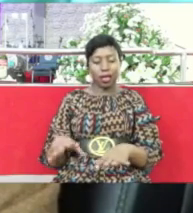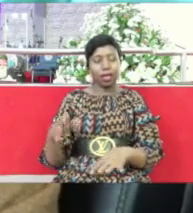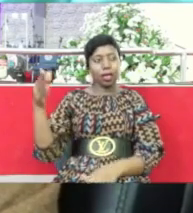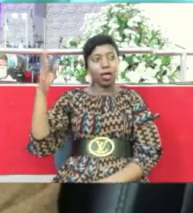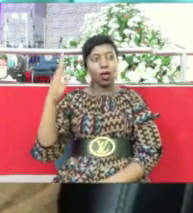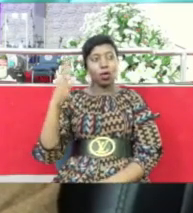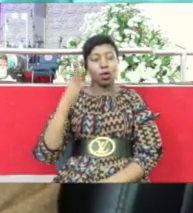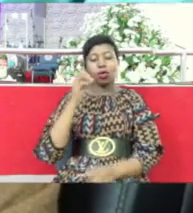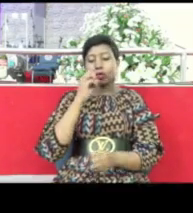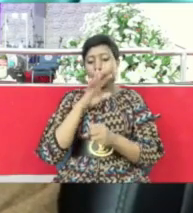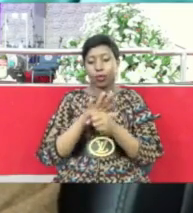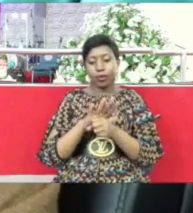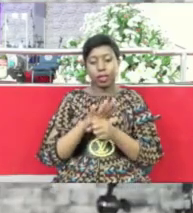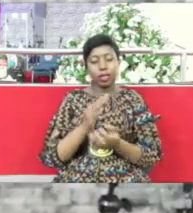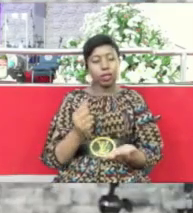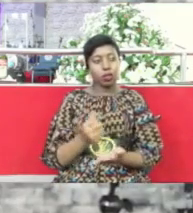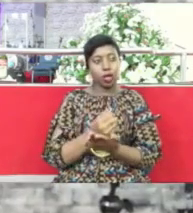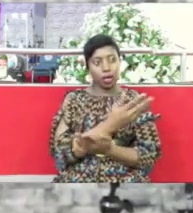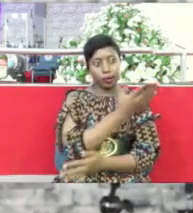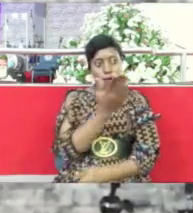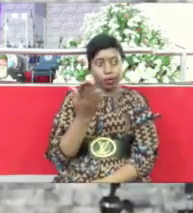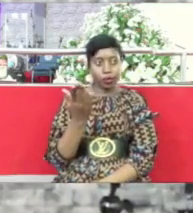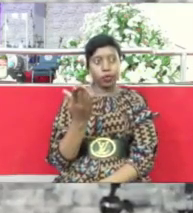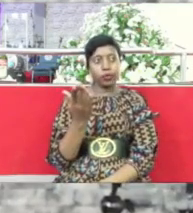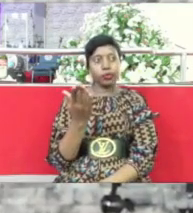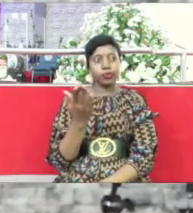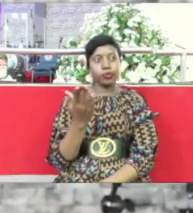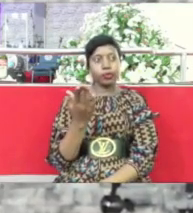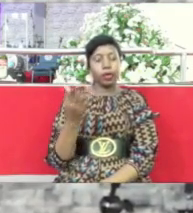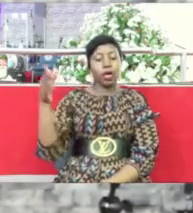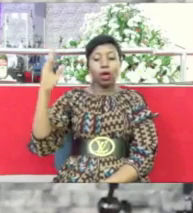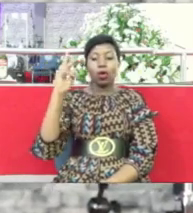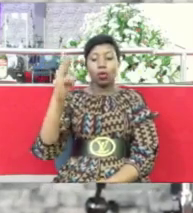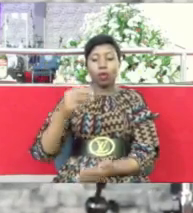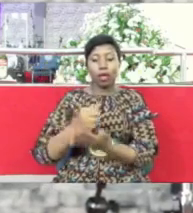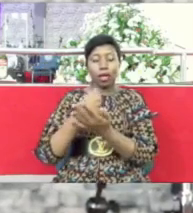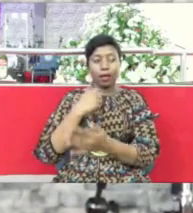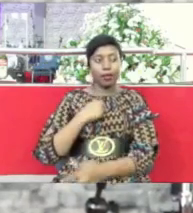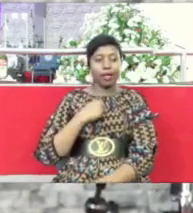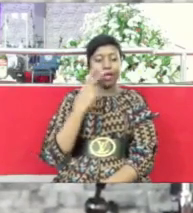say. Mimi Mungu atanisaidia na utaona. Si umwambie jirani yako hata